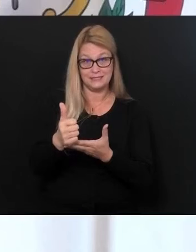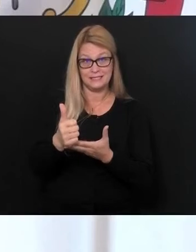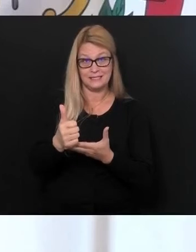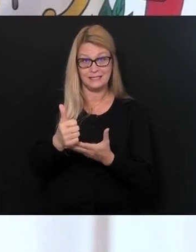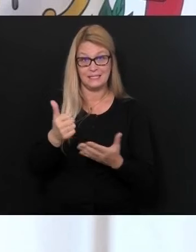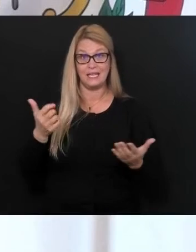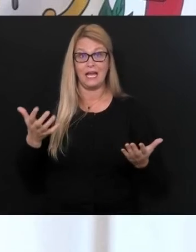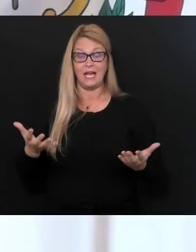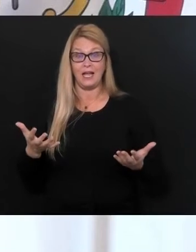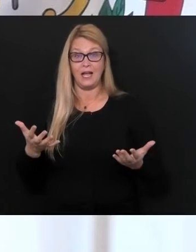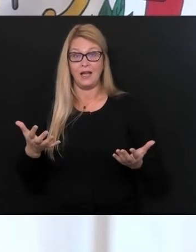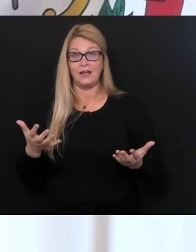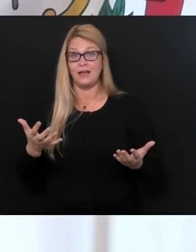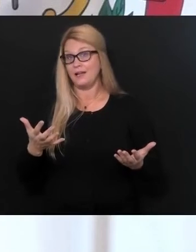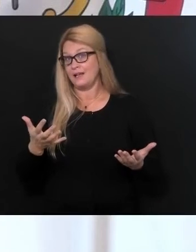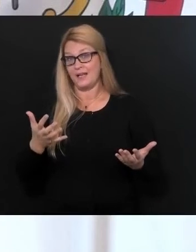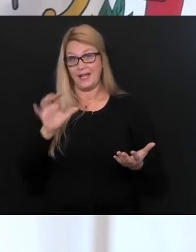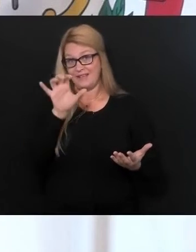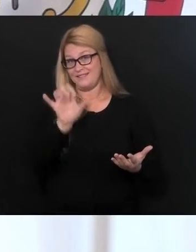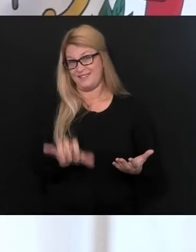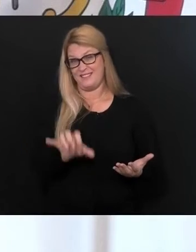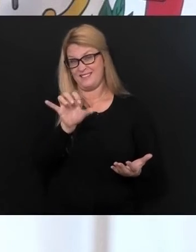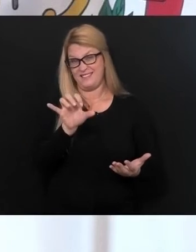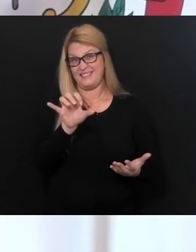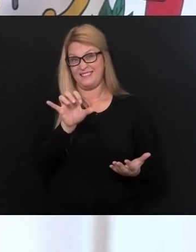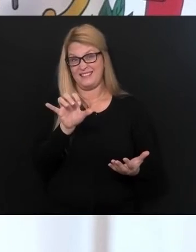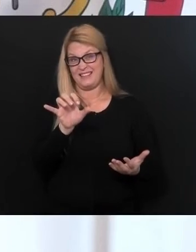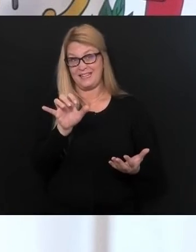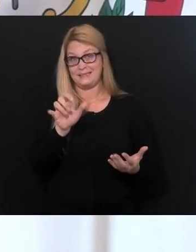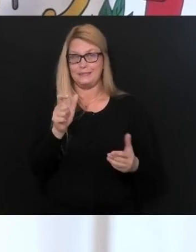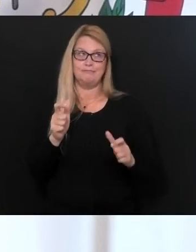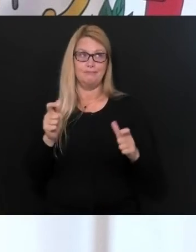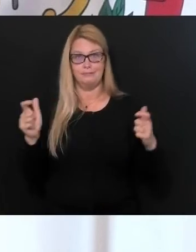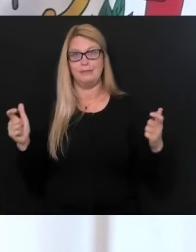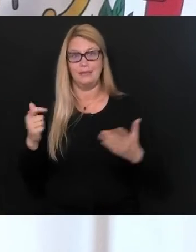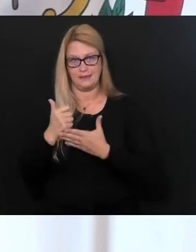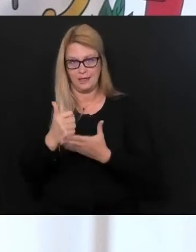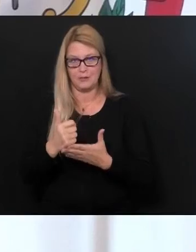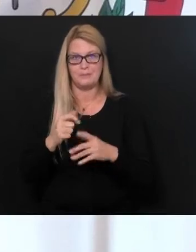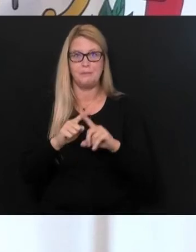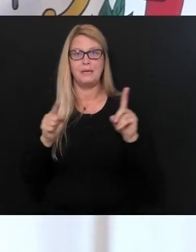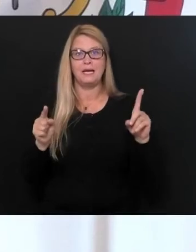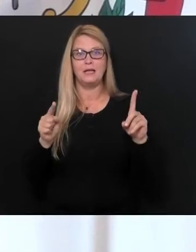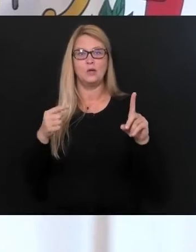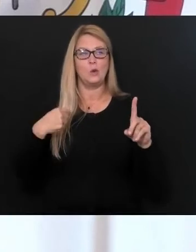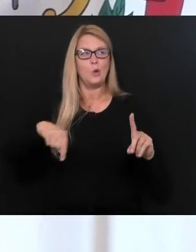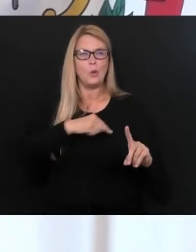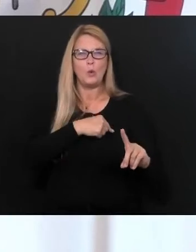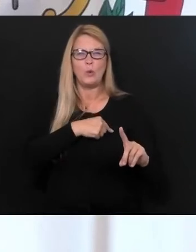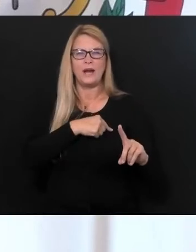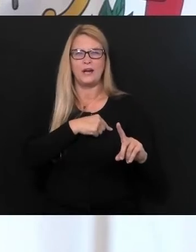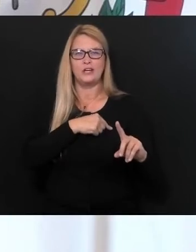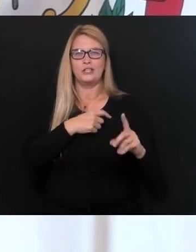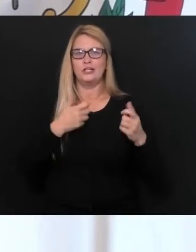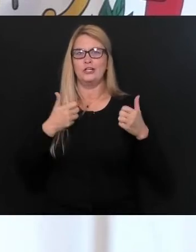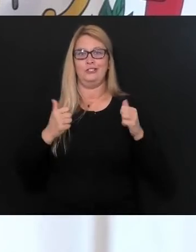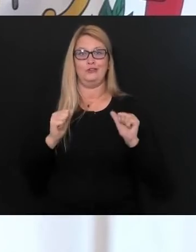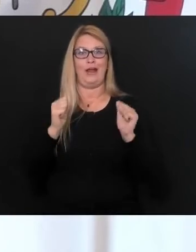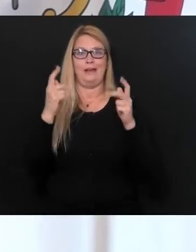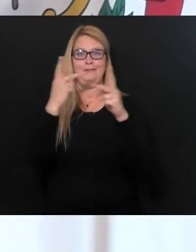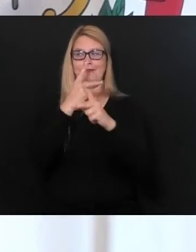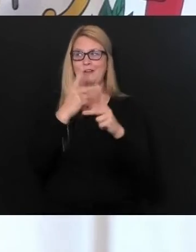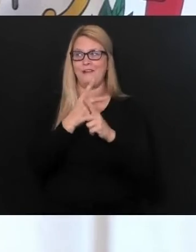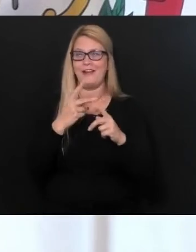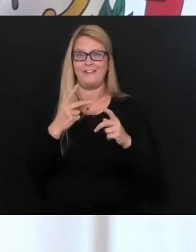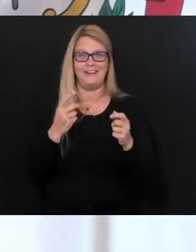room, and that's the biggie. But from the standpoint of we're looking at everything. We're looking